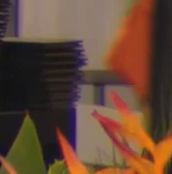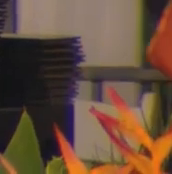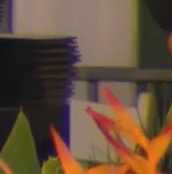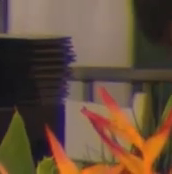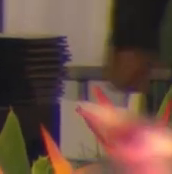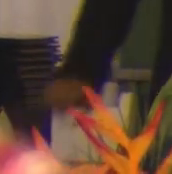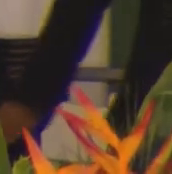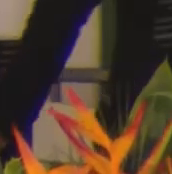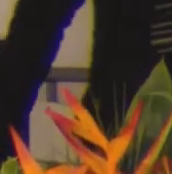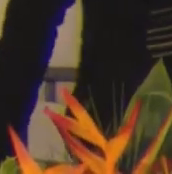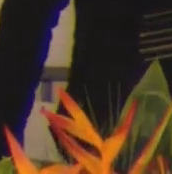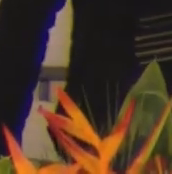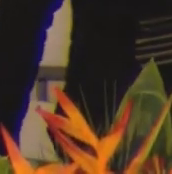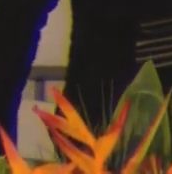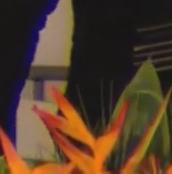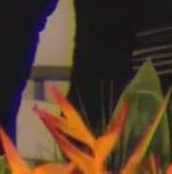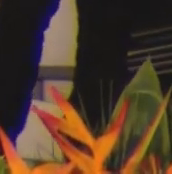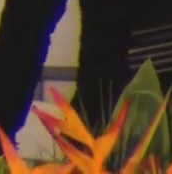Oscar Barba.